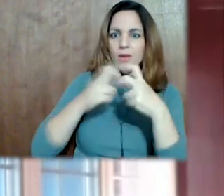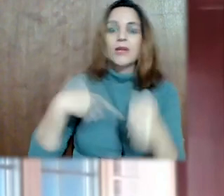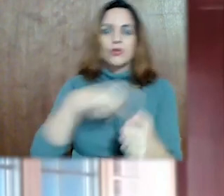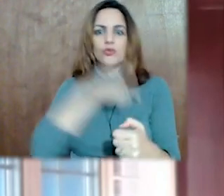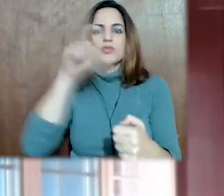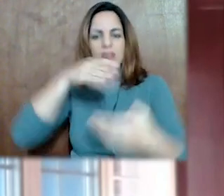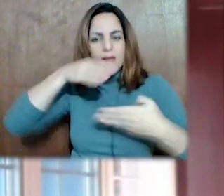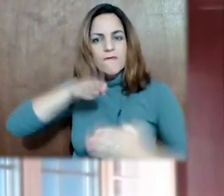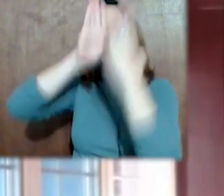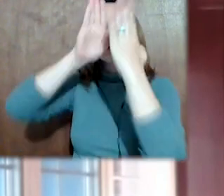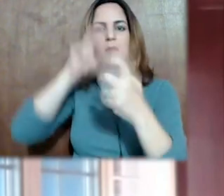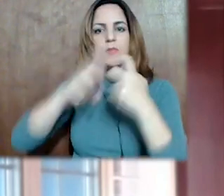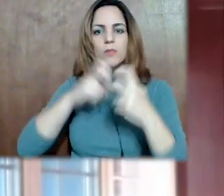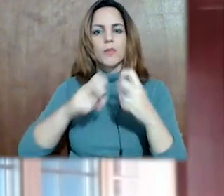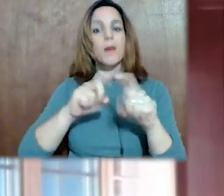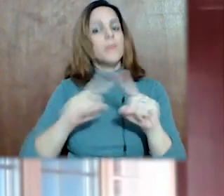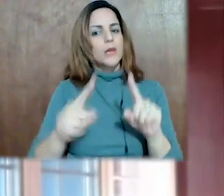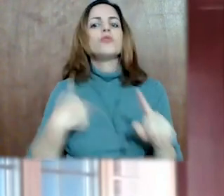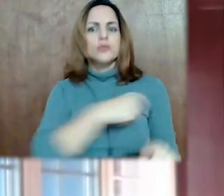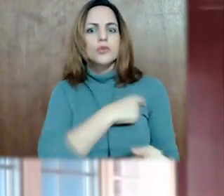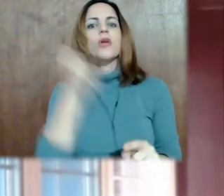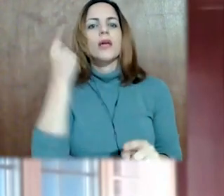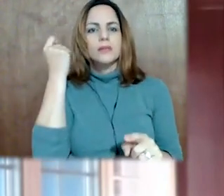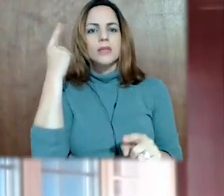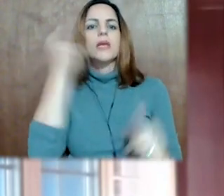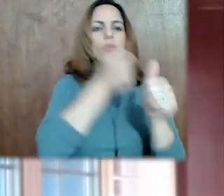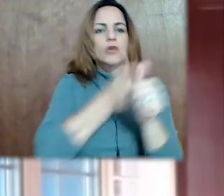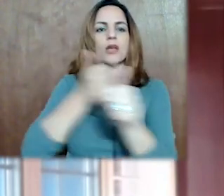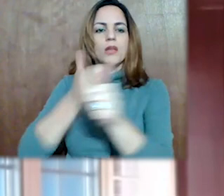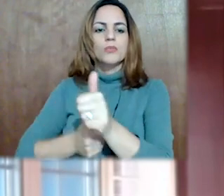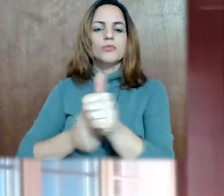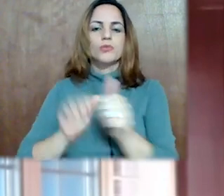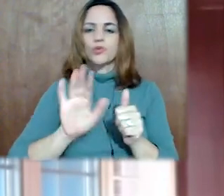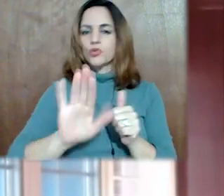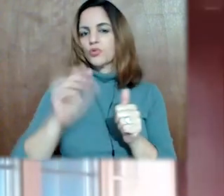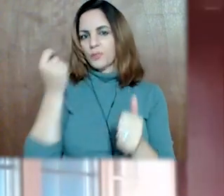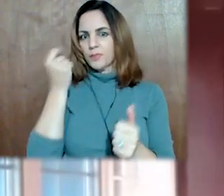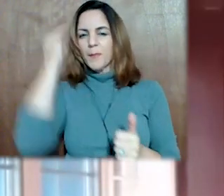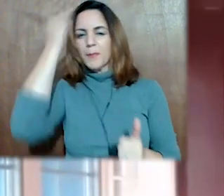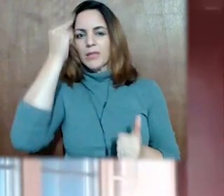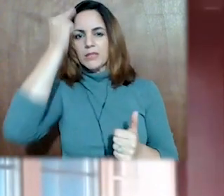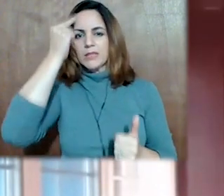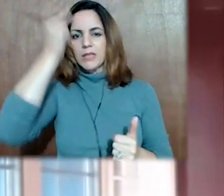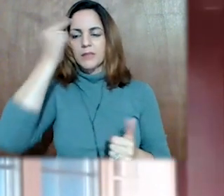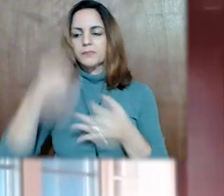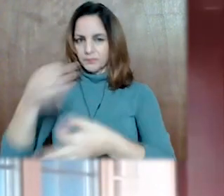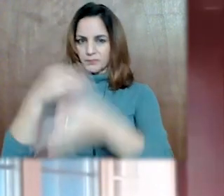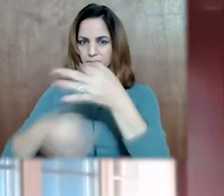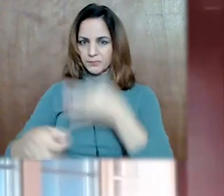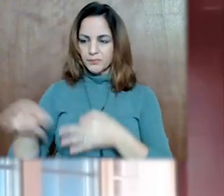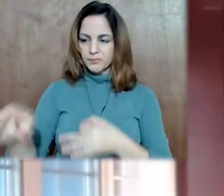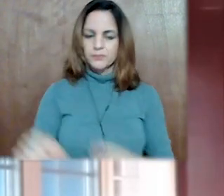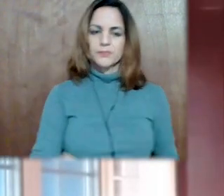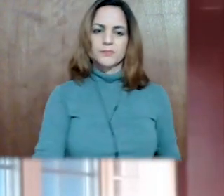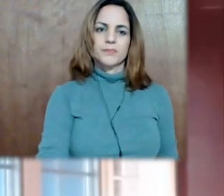We understood everyone has biases, but we're fighting a system. And we need to unite everyone to